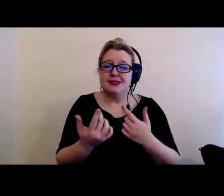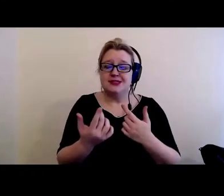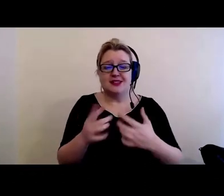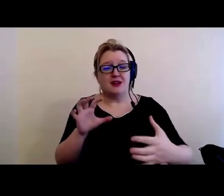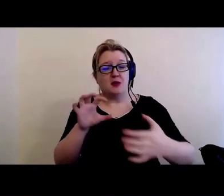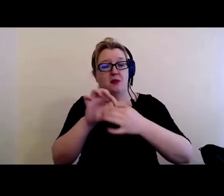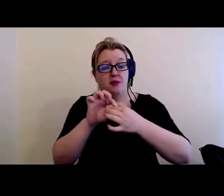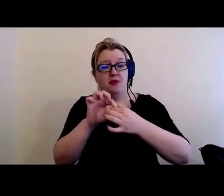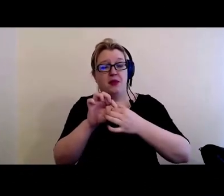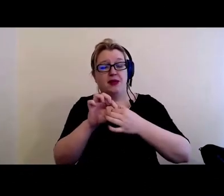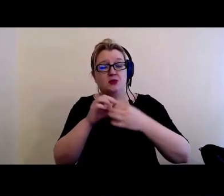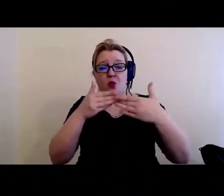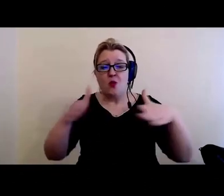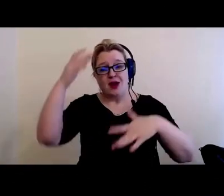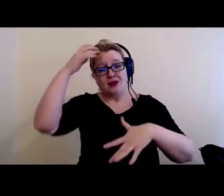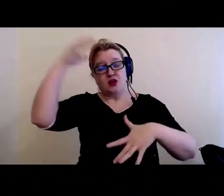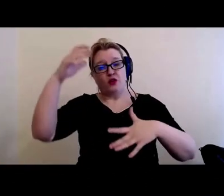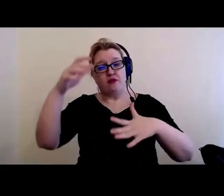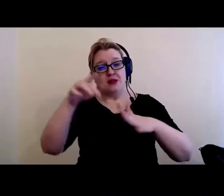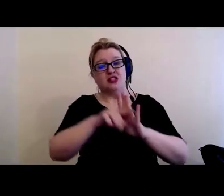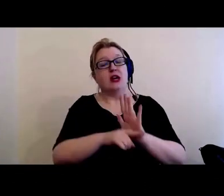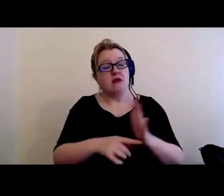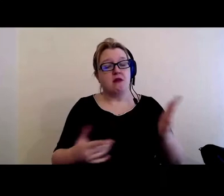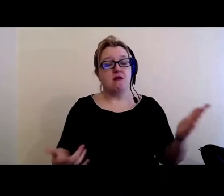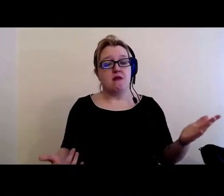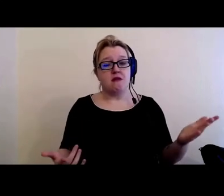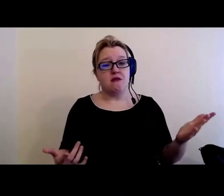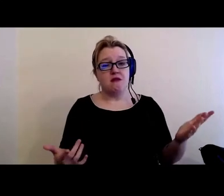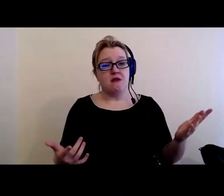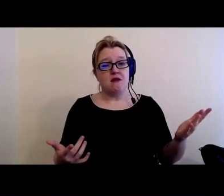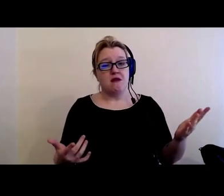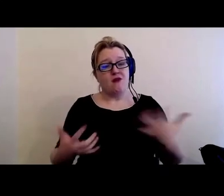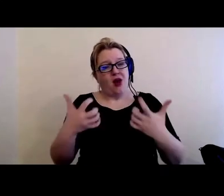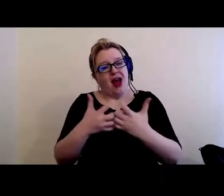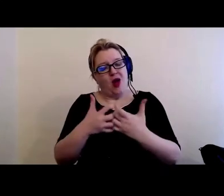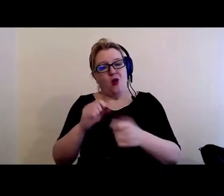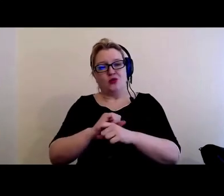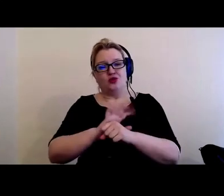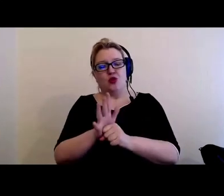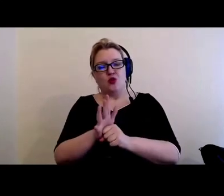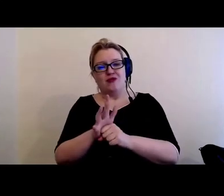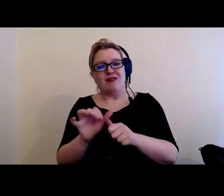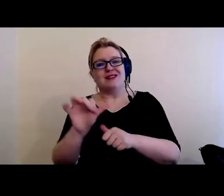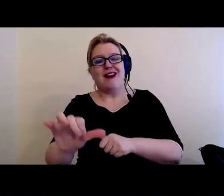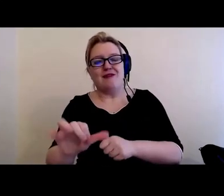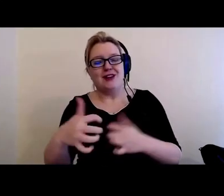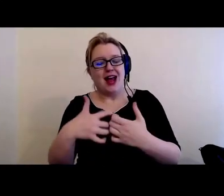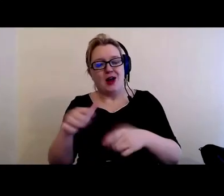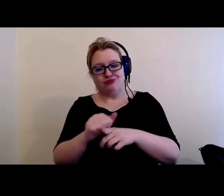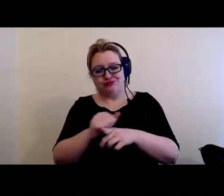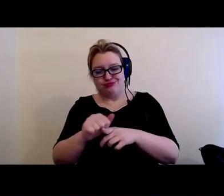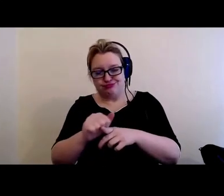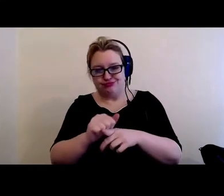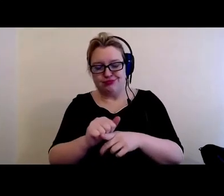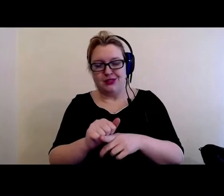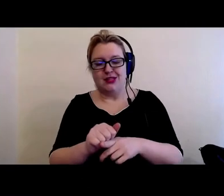government agendas around levelling up, recovering from COVID, etc. So I think there's a real requirement for us to keep banging